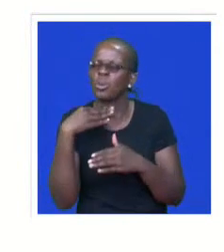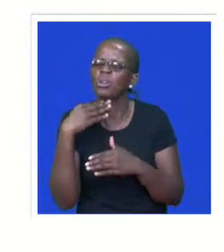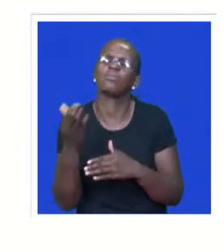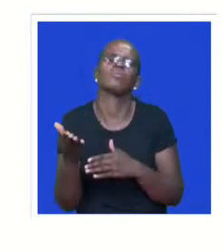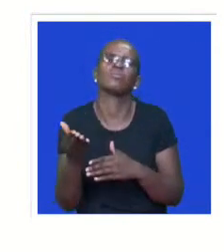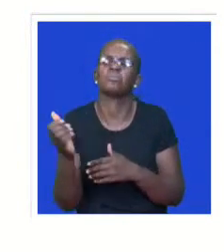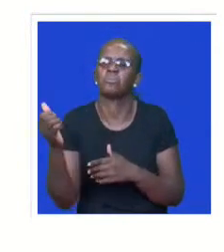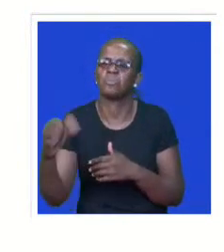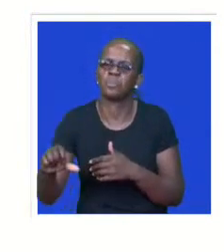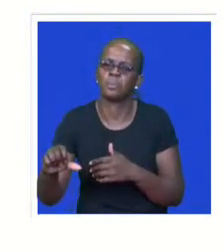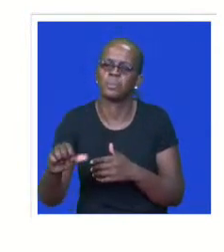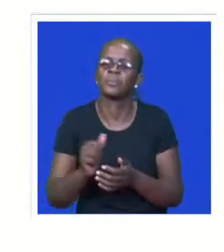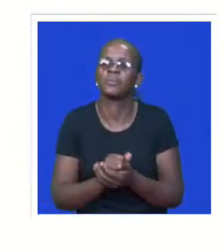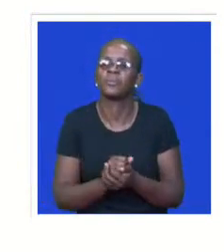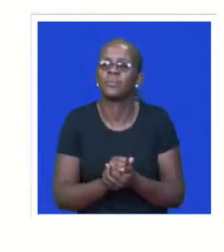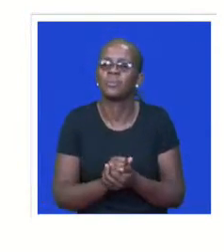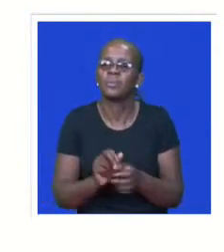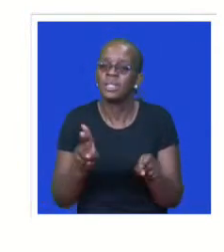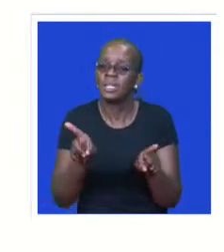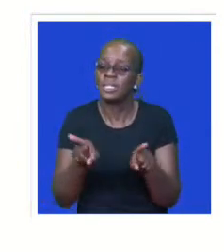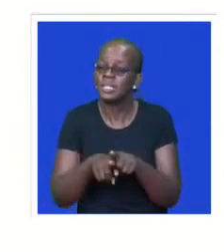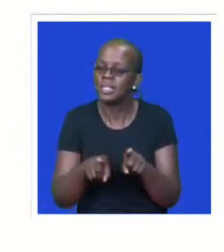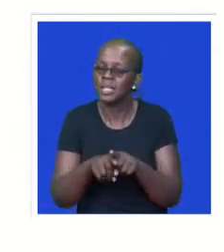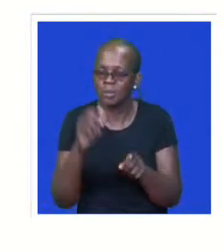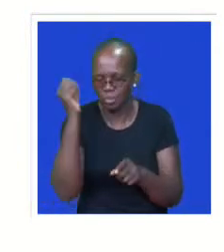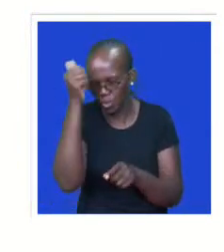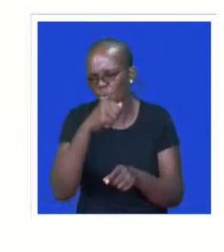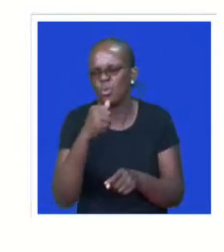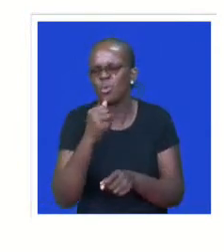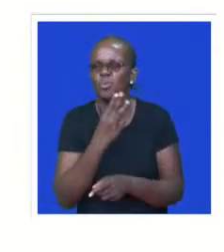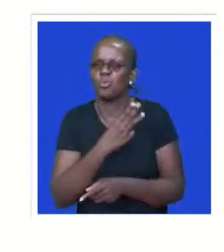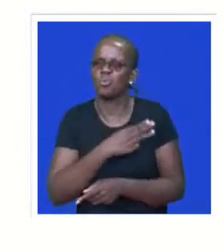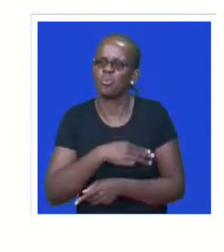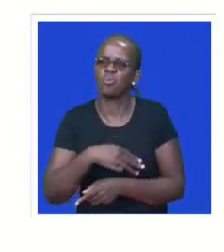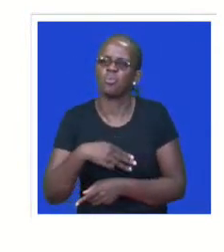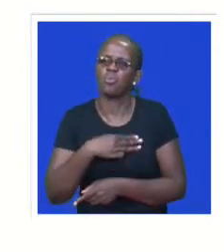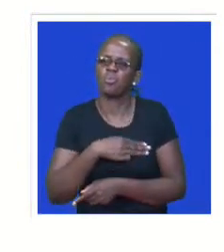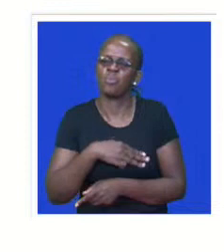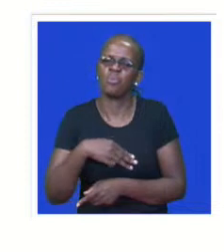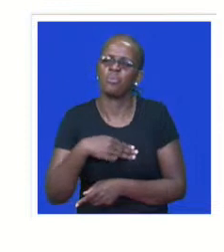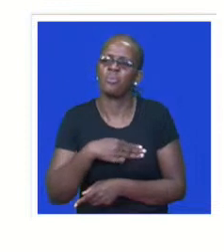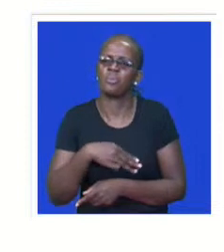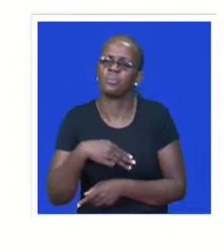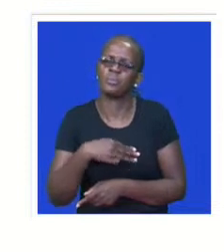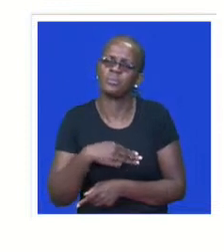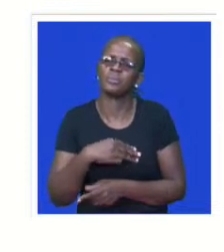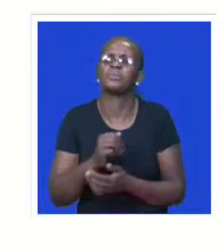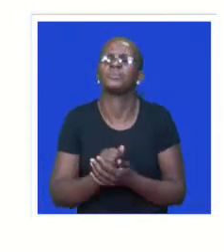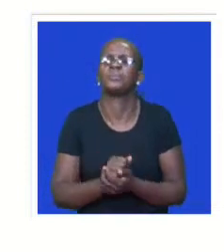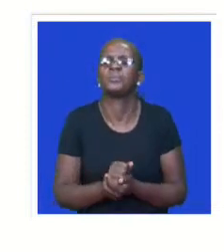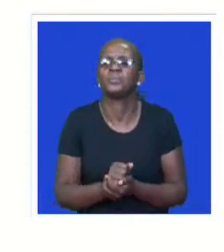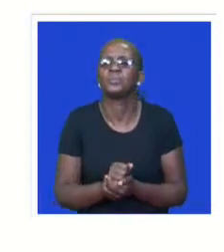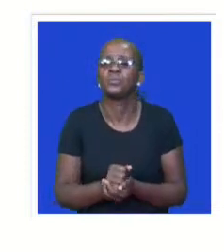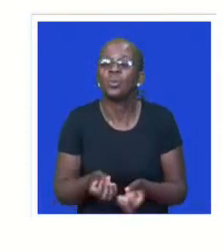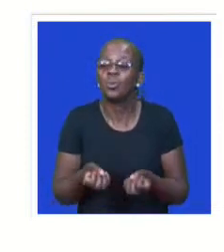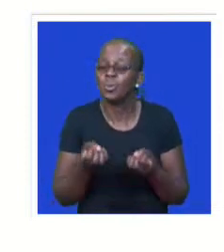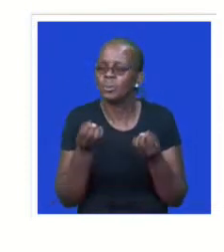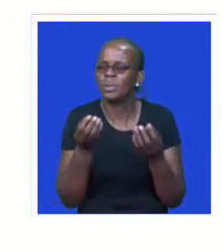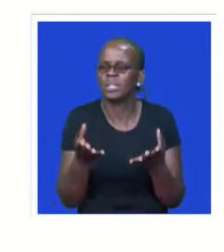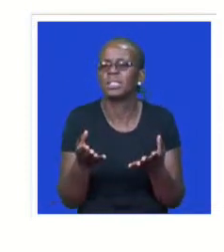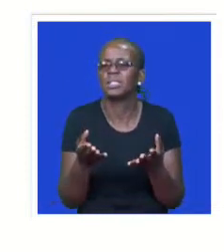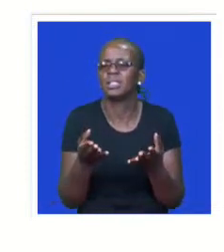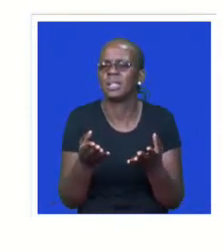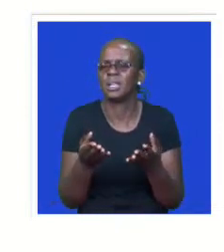learn that God is merciful and compassionate. How do we see this? He had given Adam and Eve a second